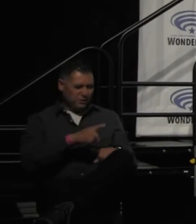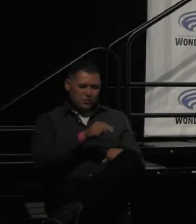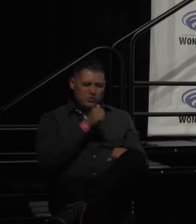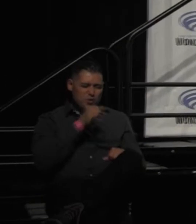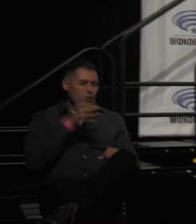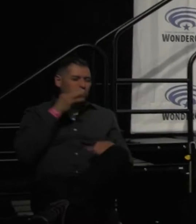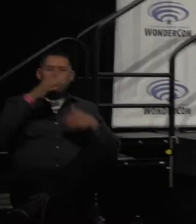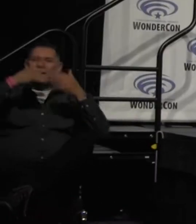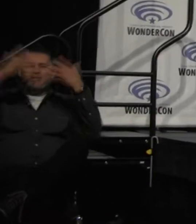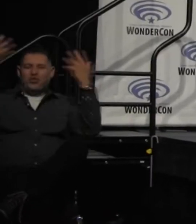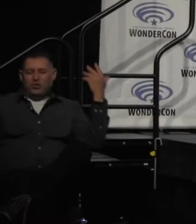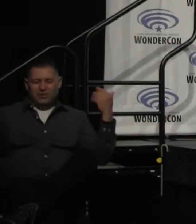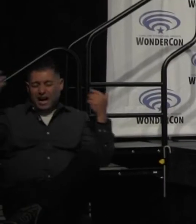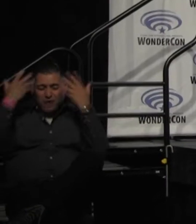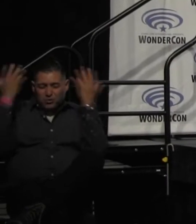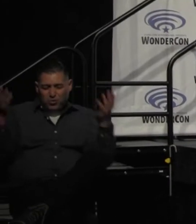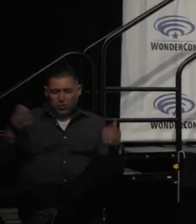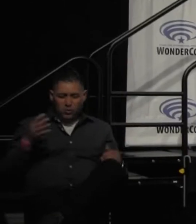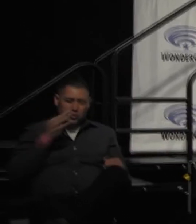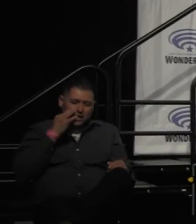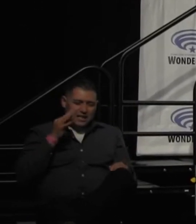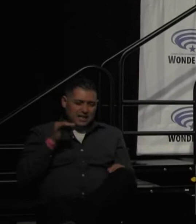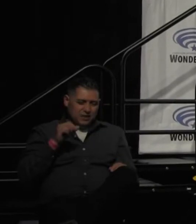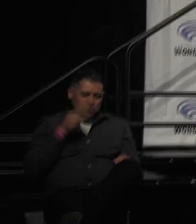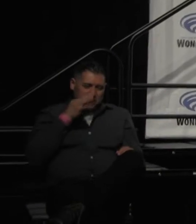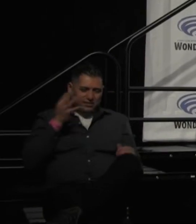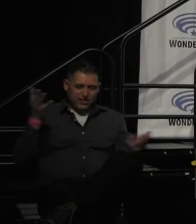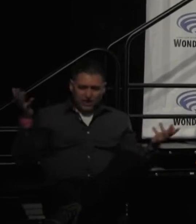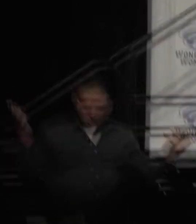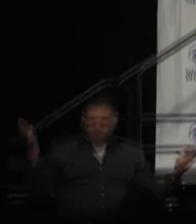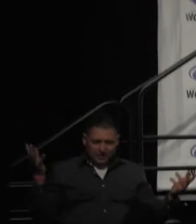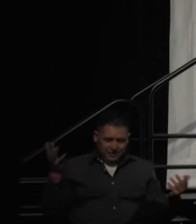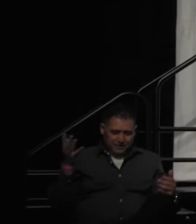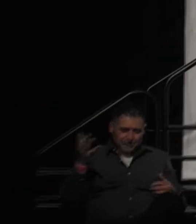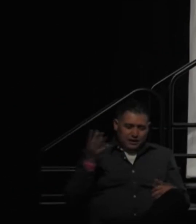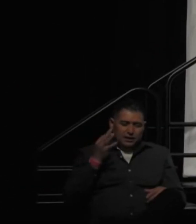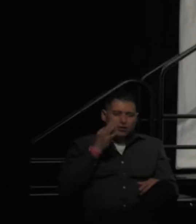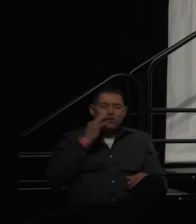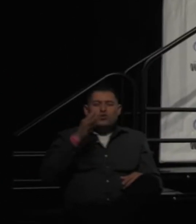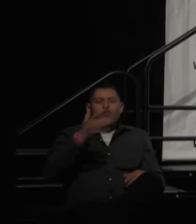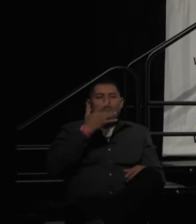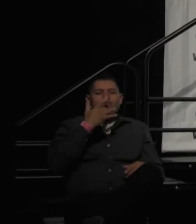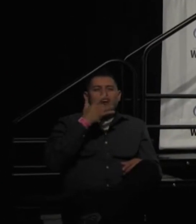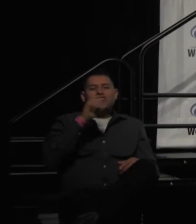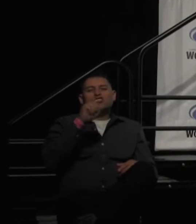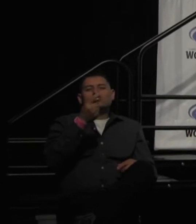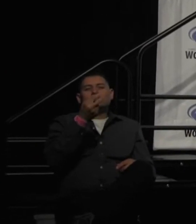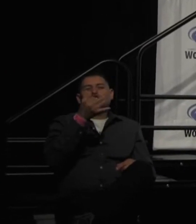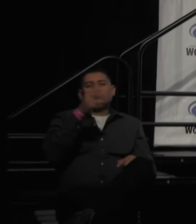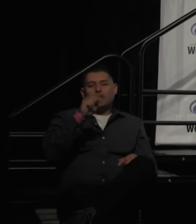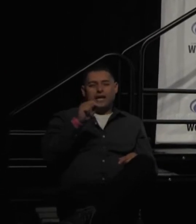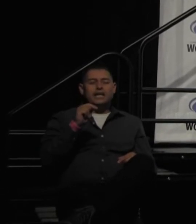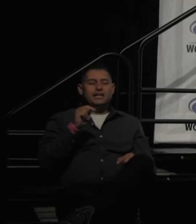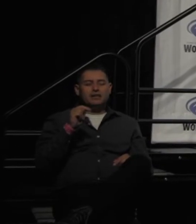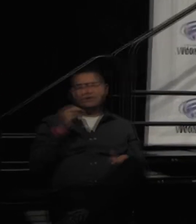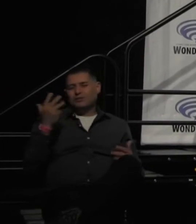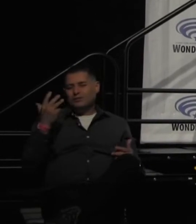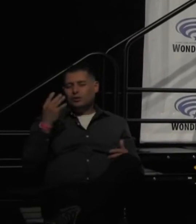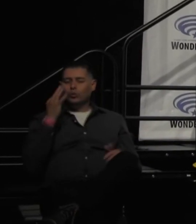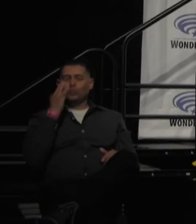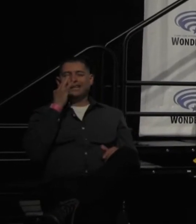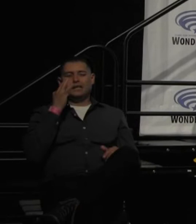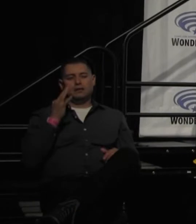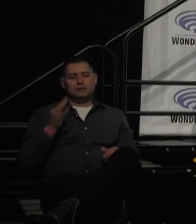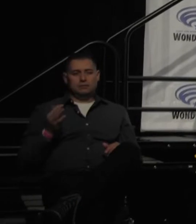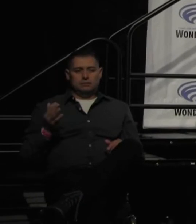or whatever. I don't know, weed. Weed is weed. Yeah. I think they always ask me, what's your favorite strain? Weed? Yeah. I